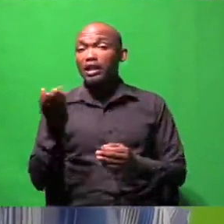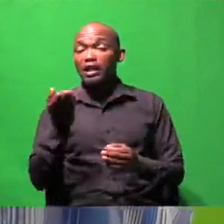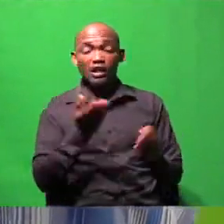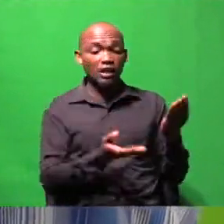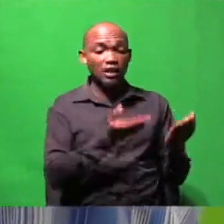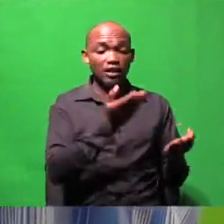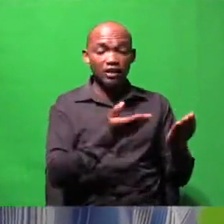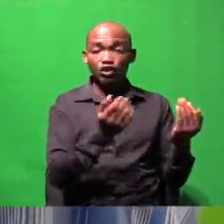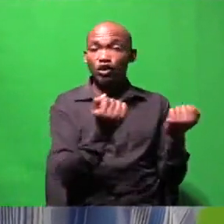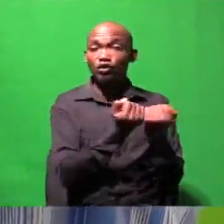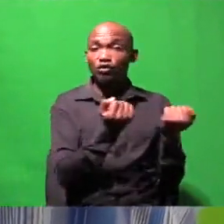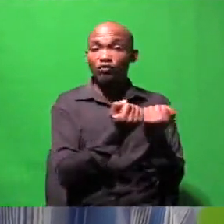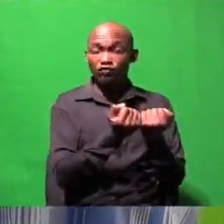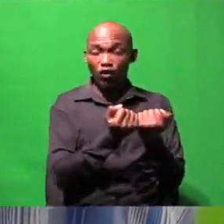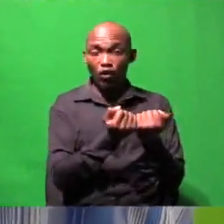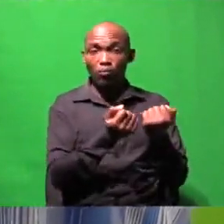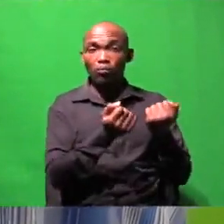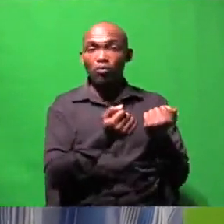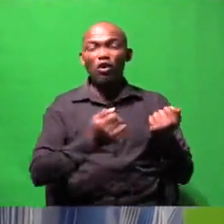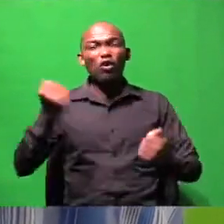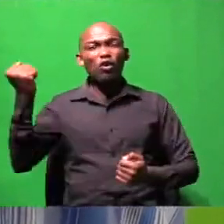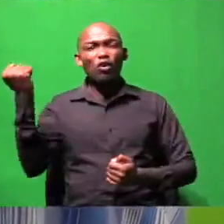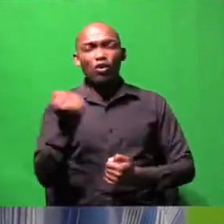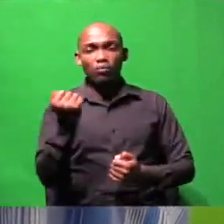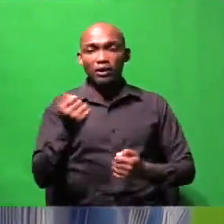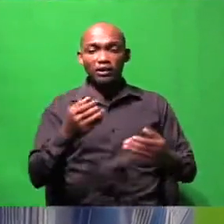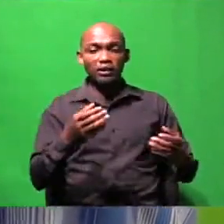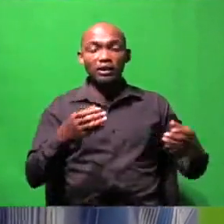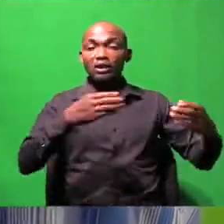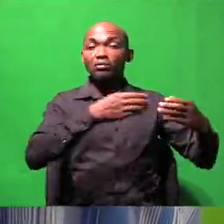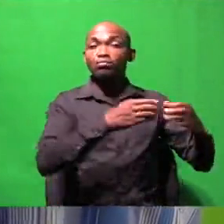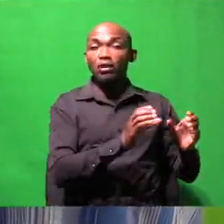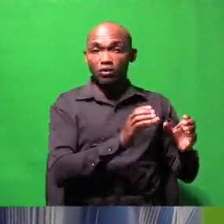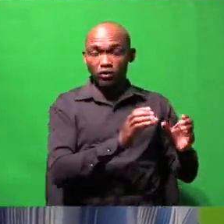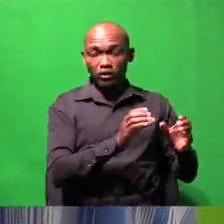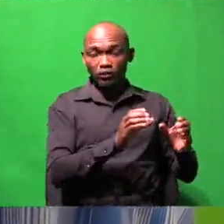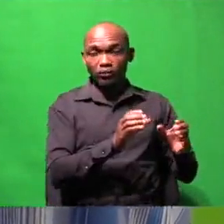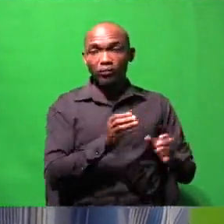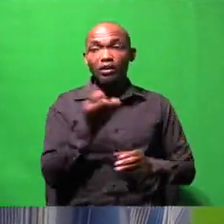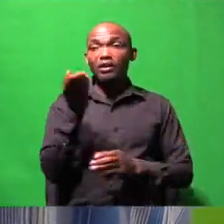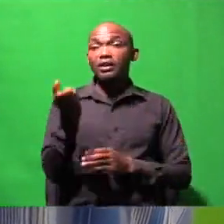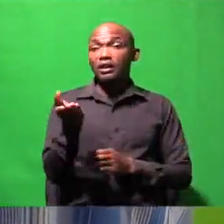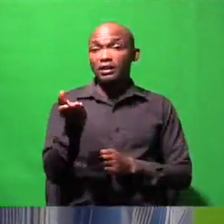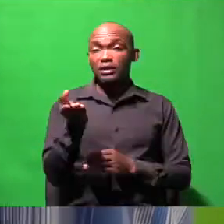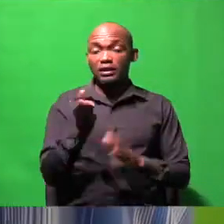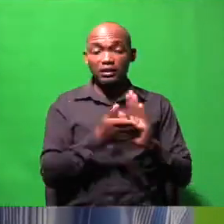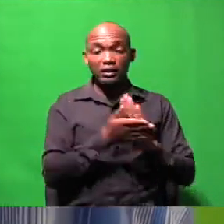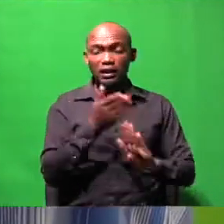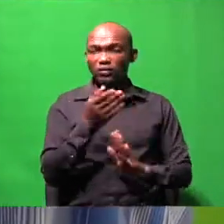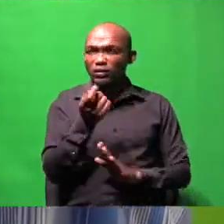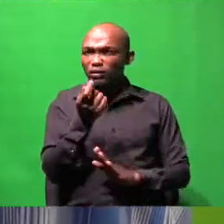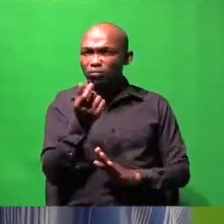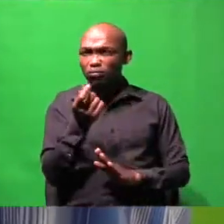to form complex compound. Here we have an example of starch molecule